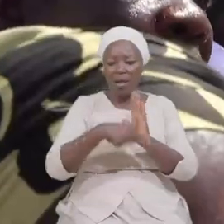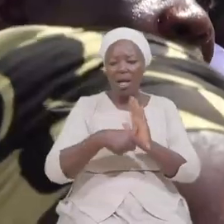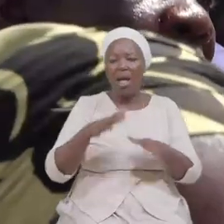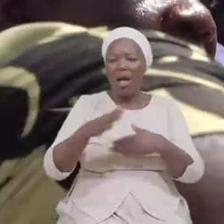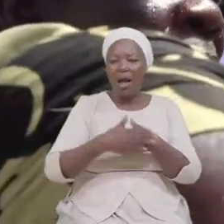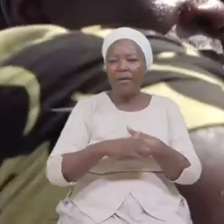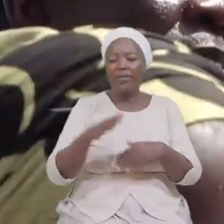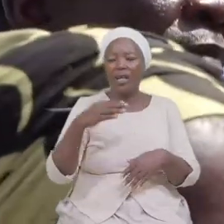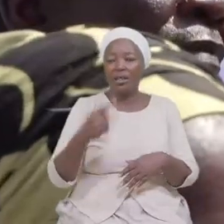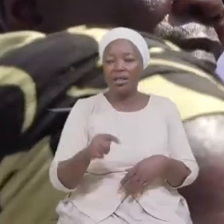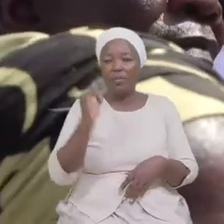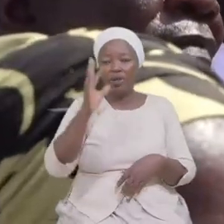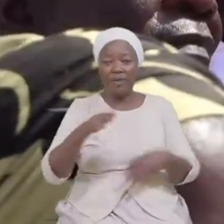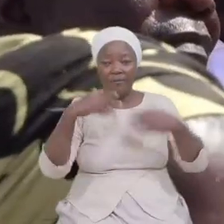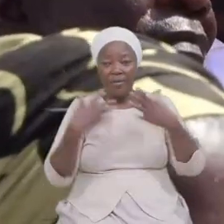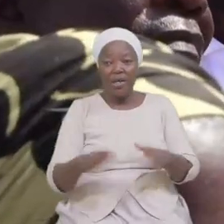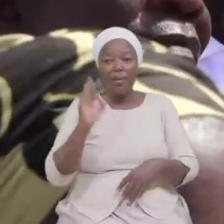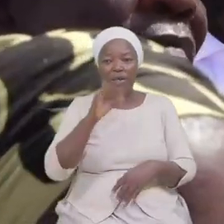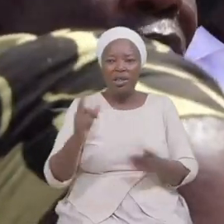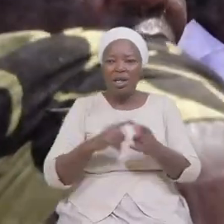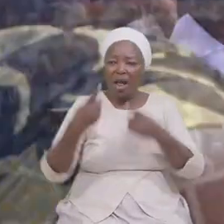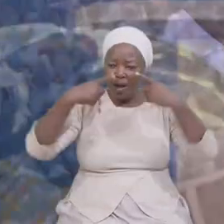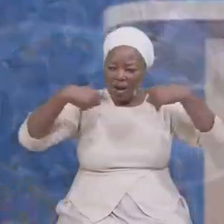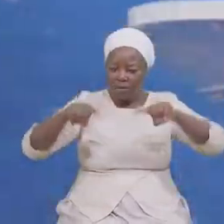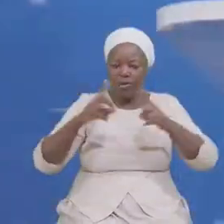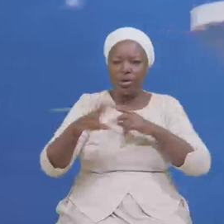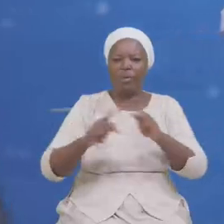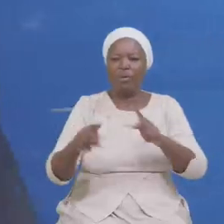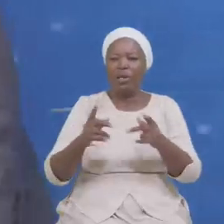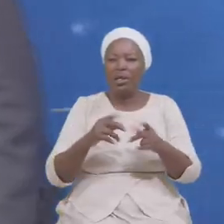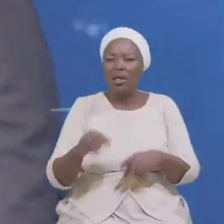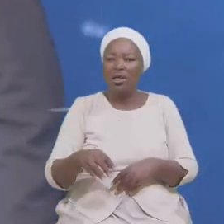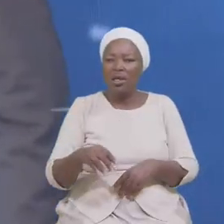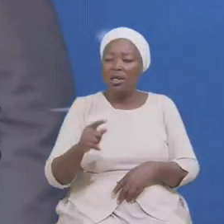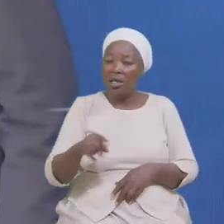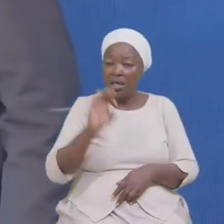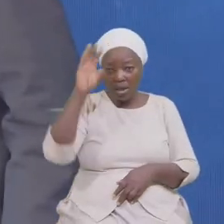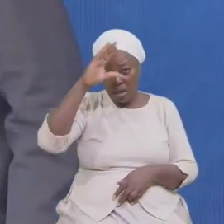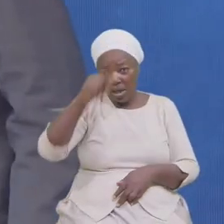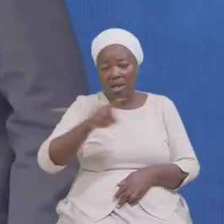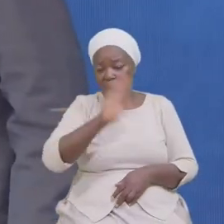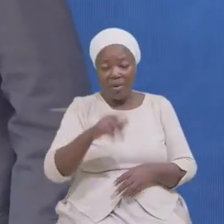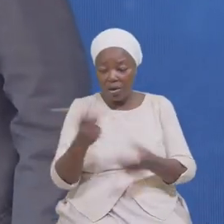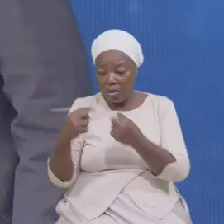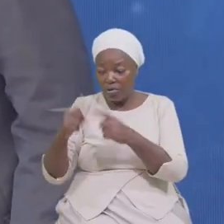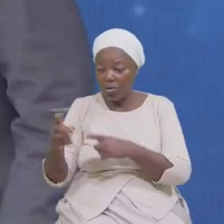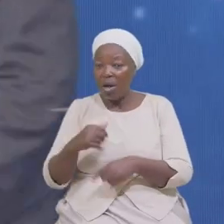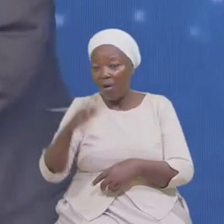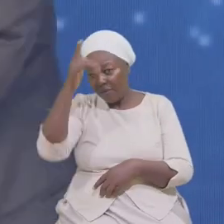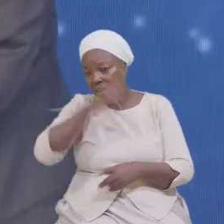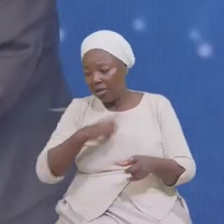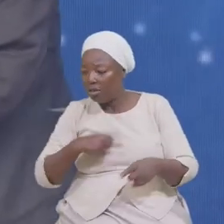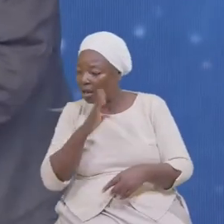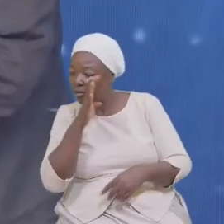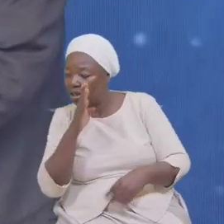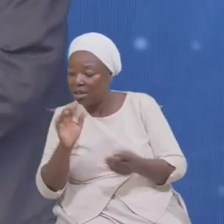finished preaching, he announced to the people, he didn't whisper to me, "I want to call you to pray for the people. Are